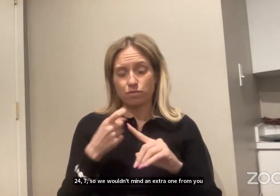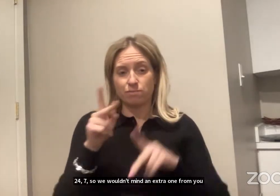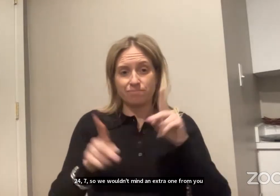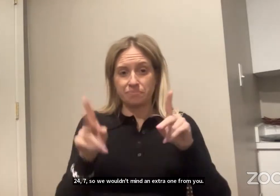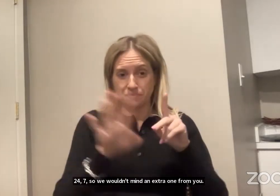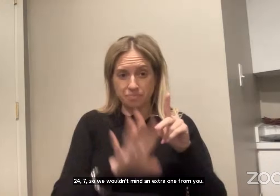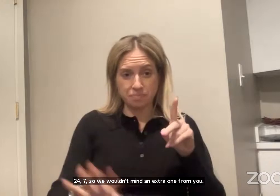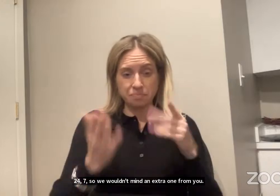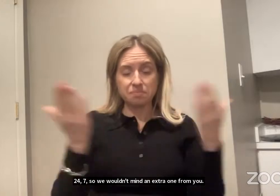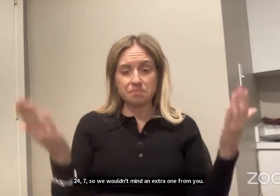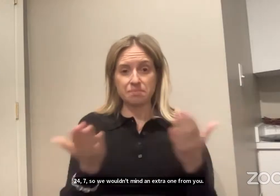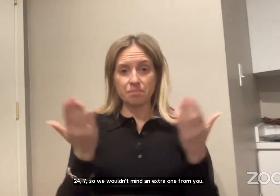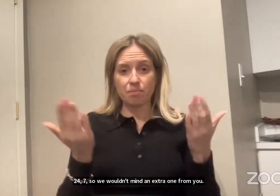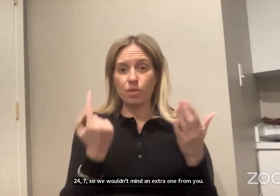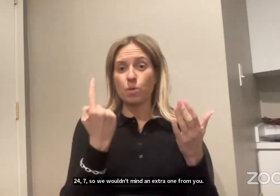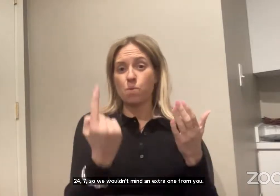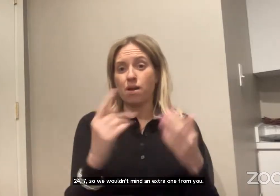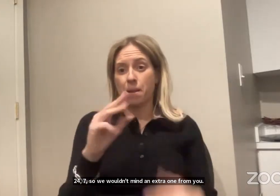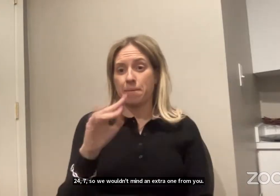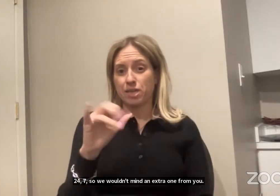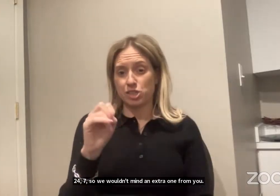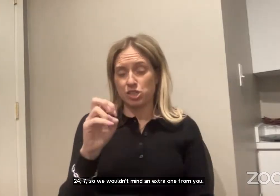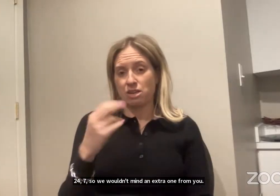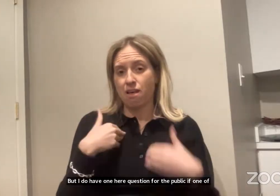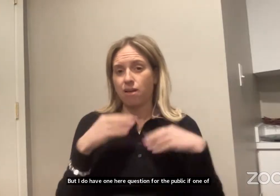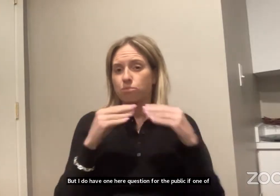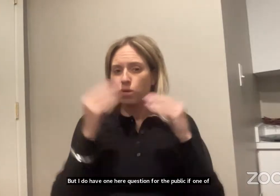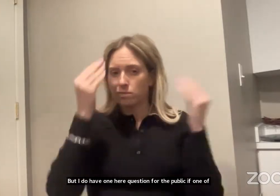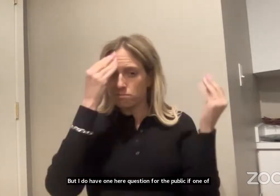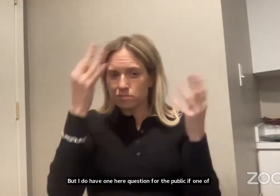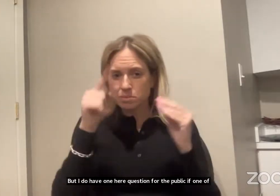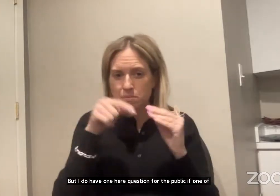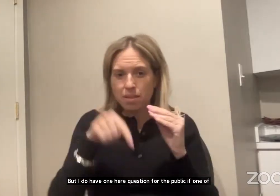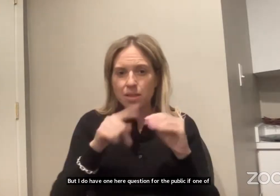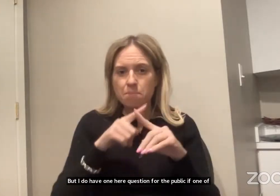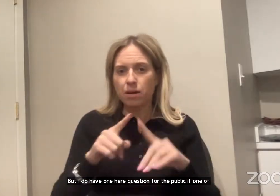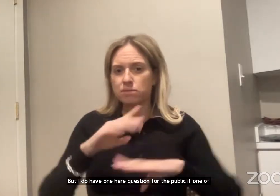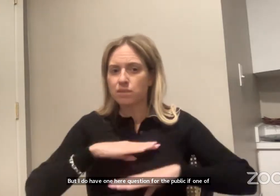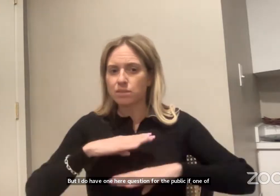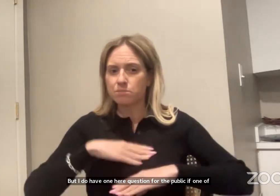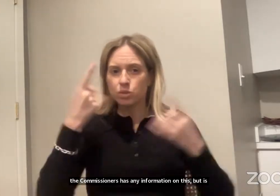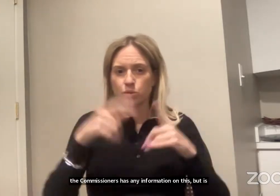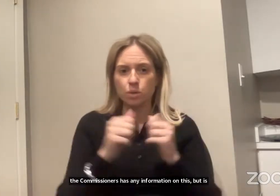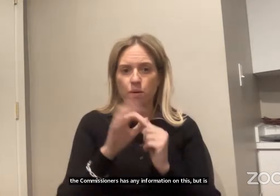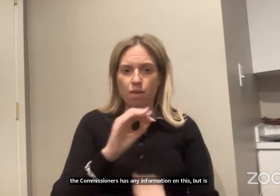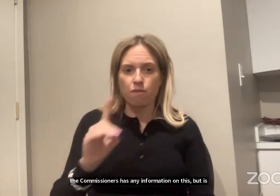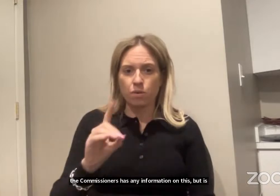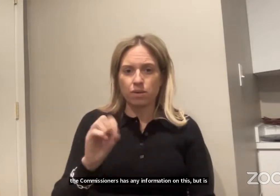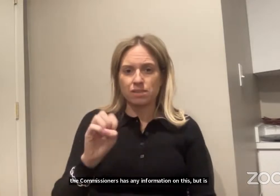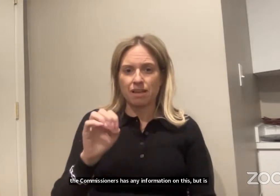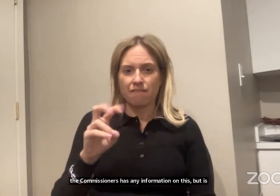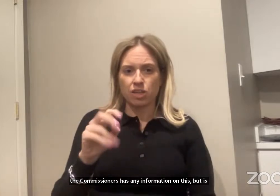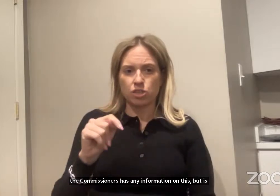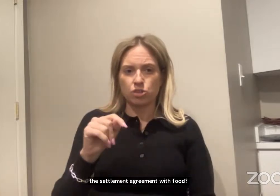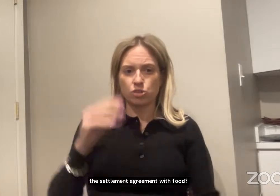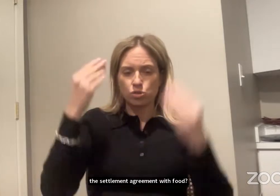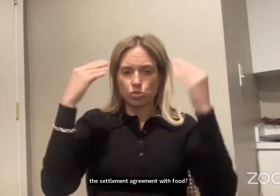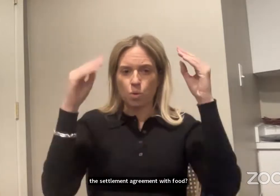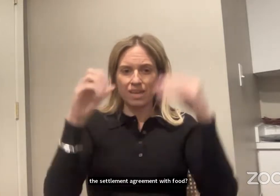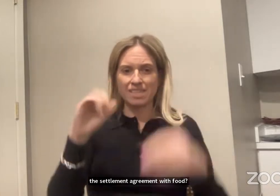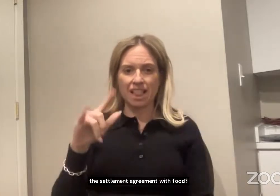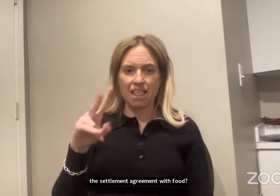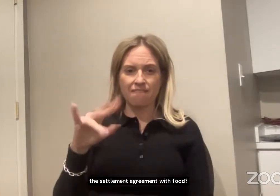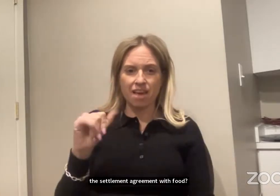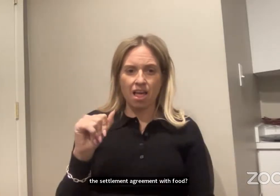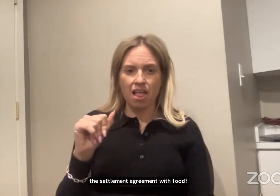public. If one of the commissioners has any information on this, but is the settlement agreement with Food 7 Store and Sylvia Liquor Store on Benning